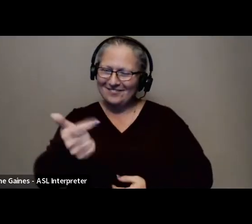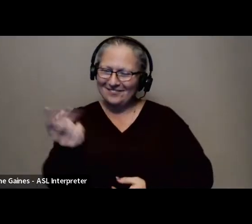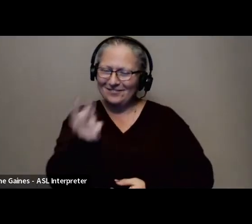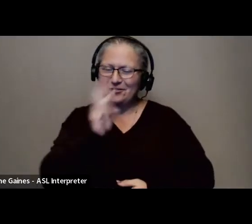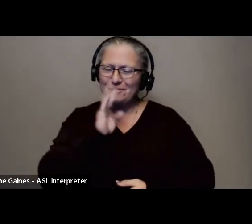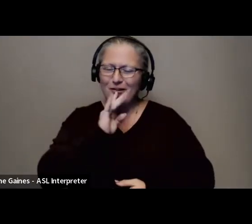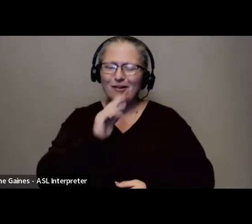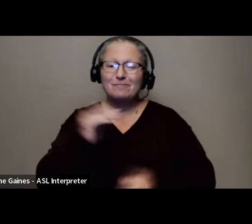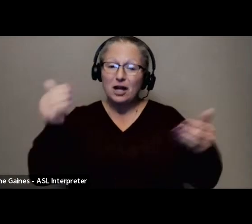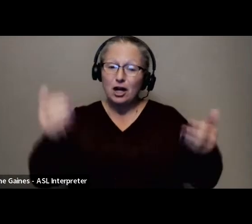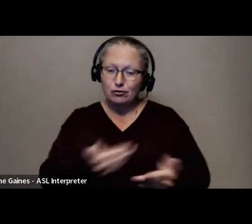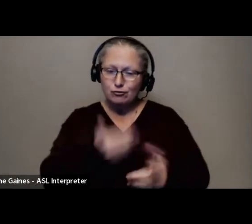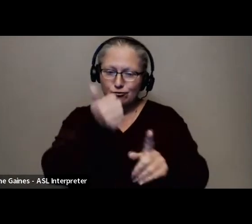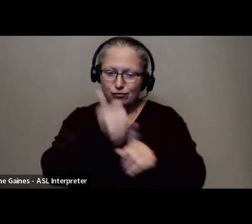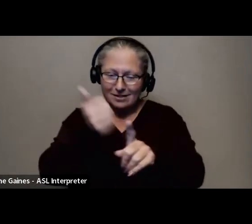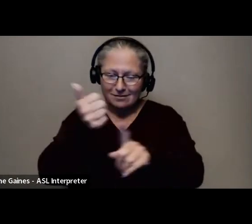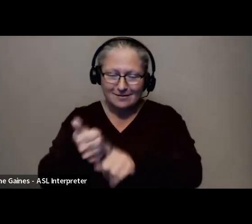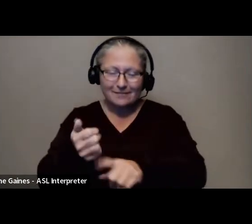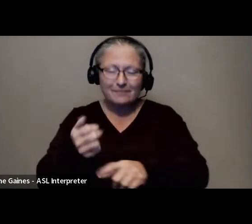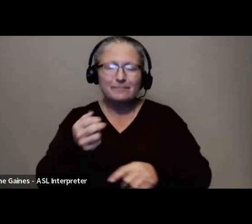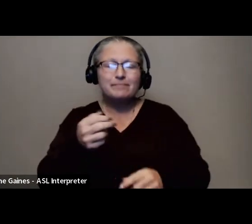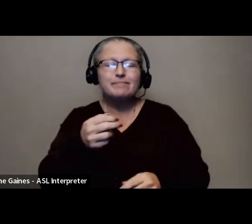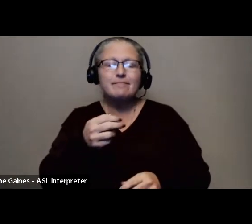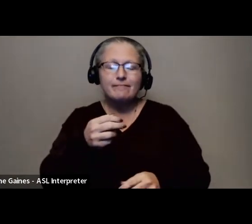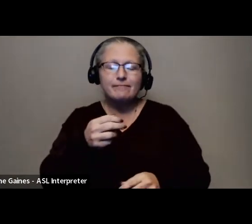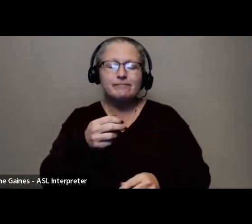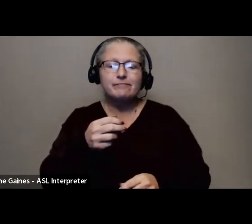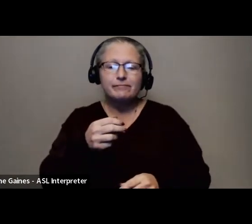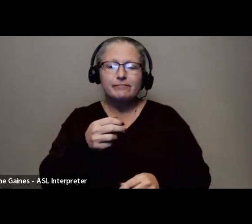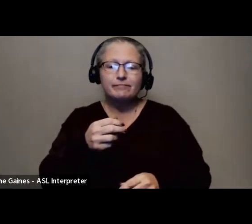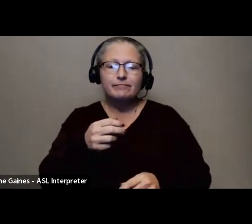So introduce yourselves and start your report.